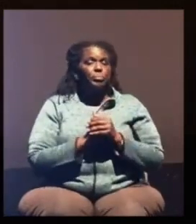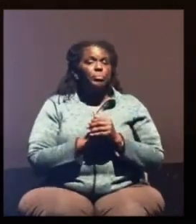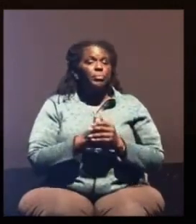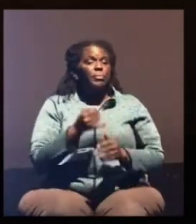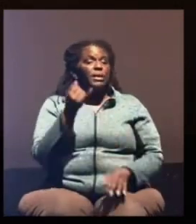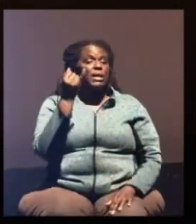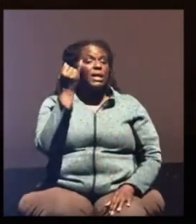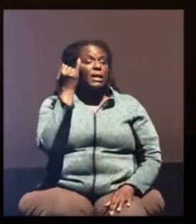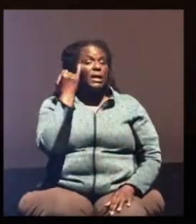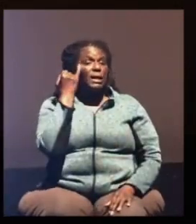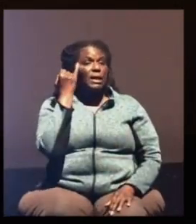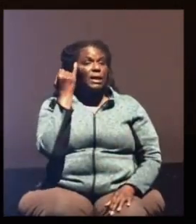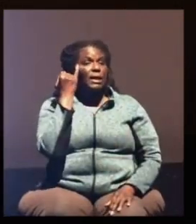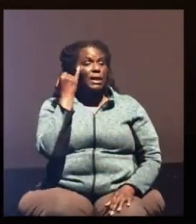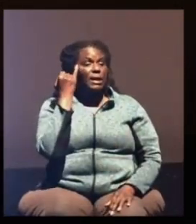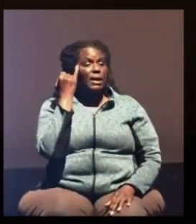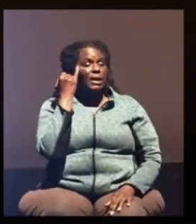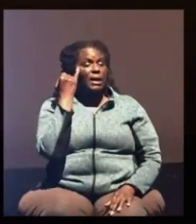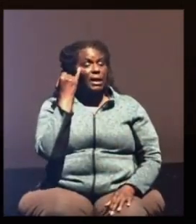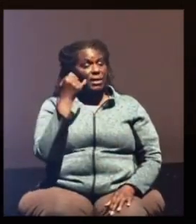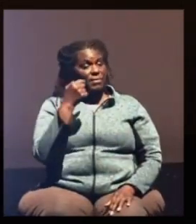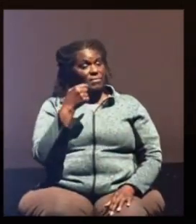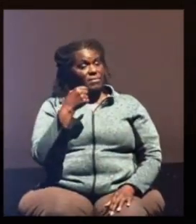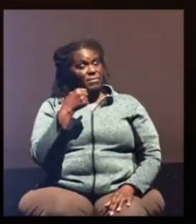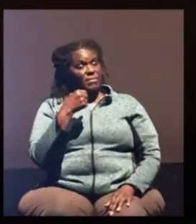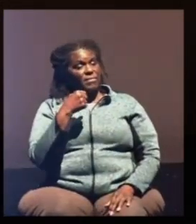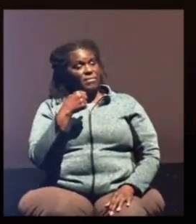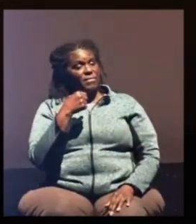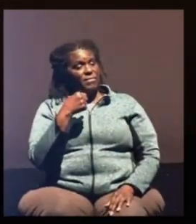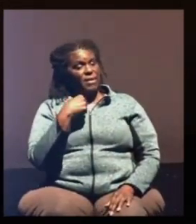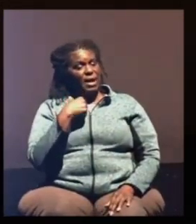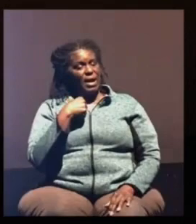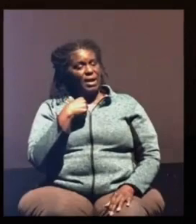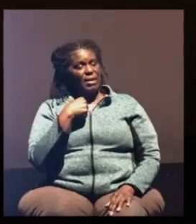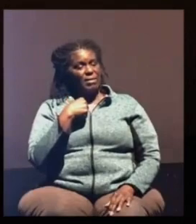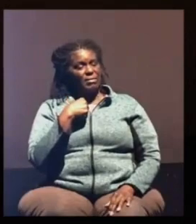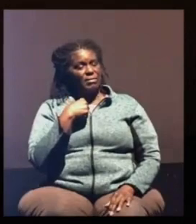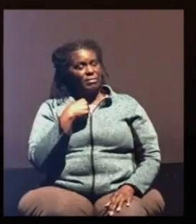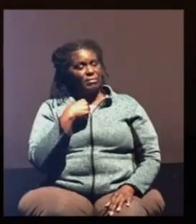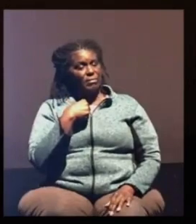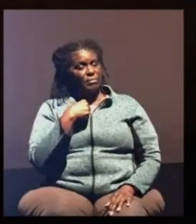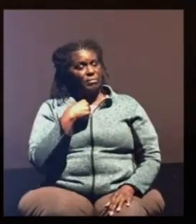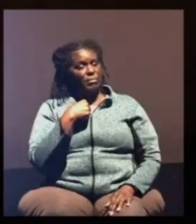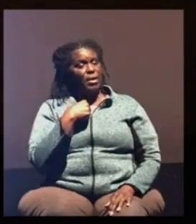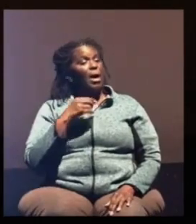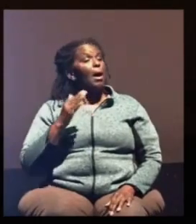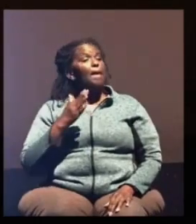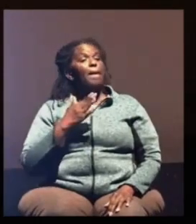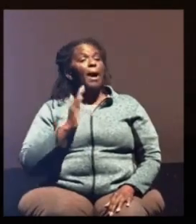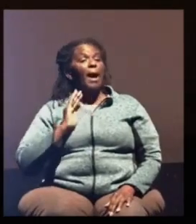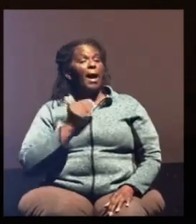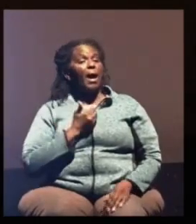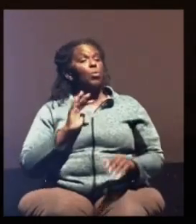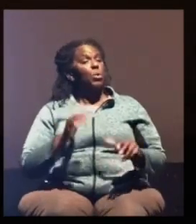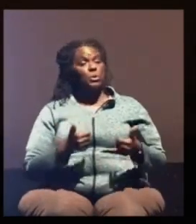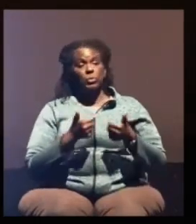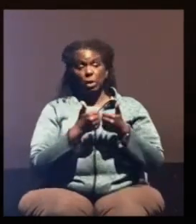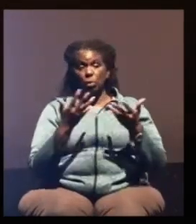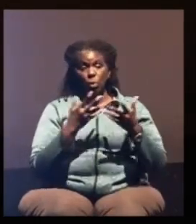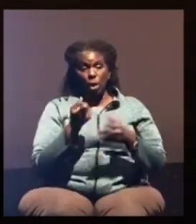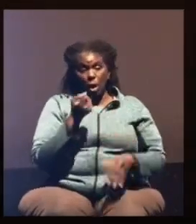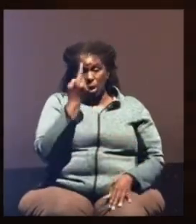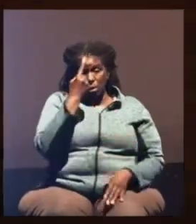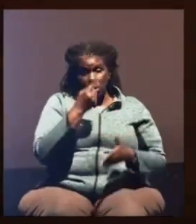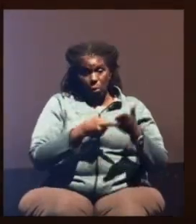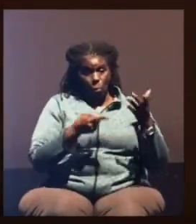if I were to come back where we started, that the challenge is to understand what's